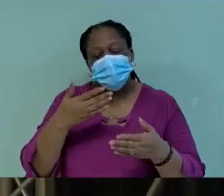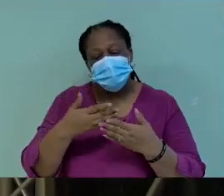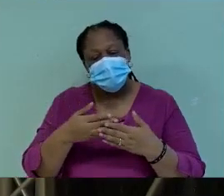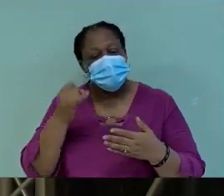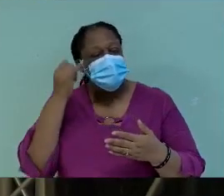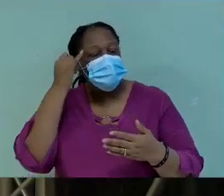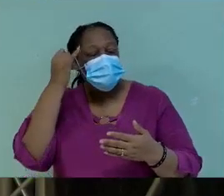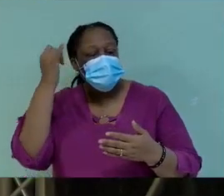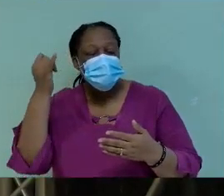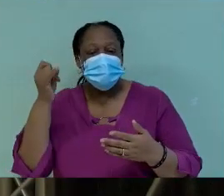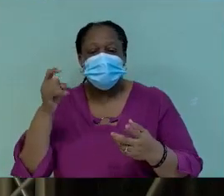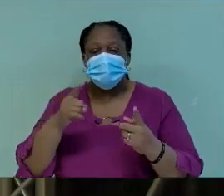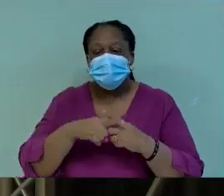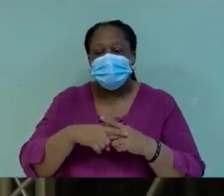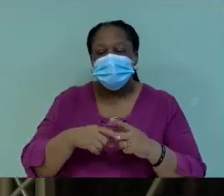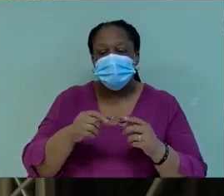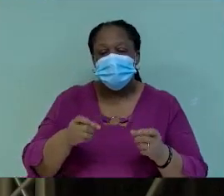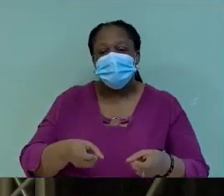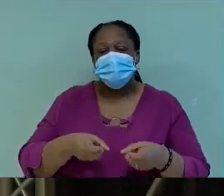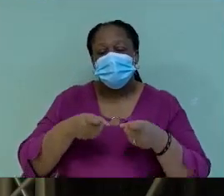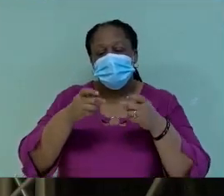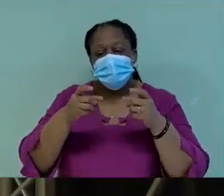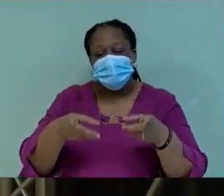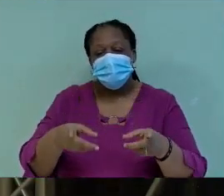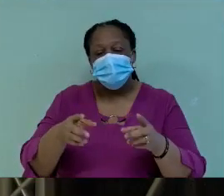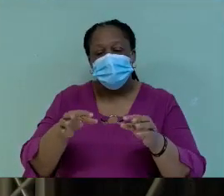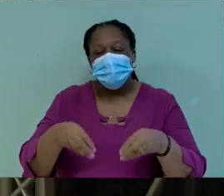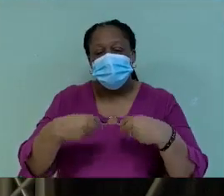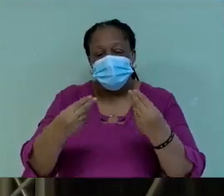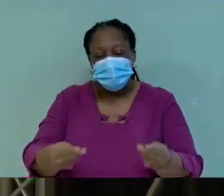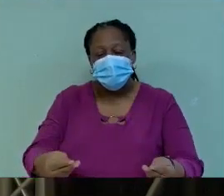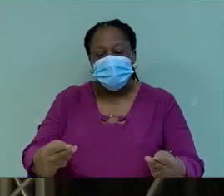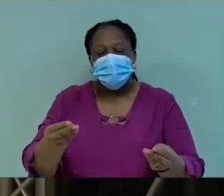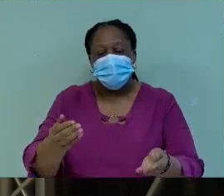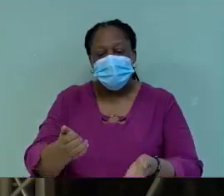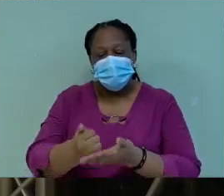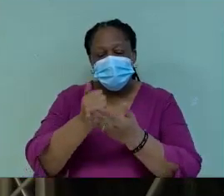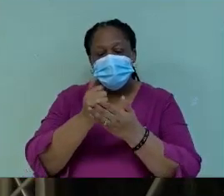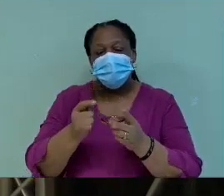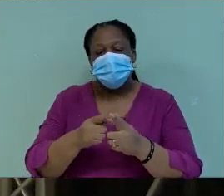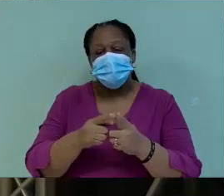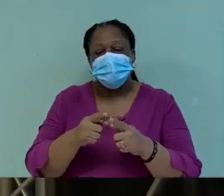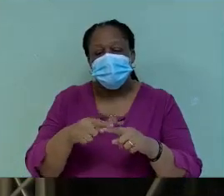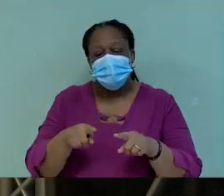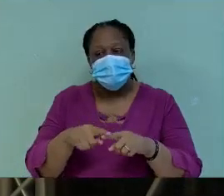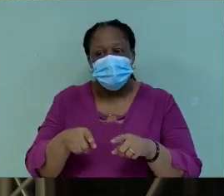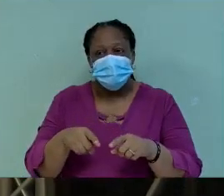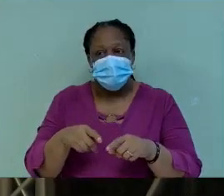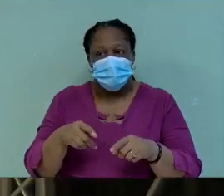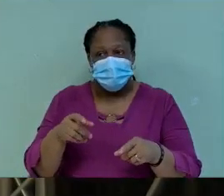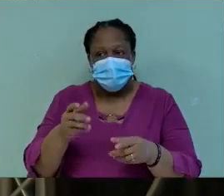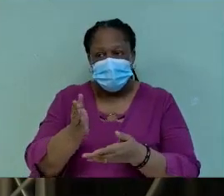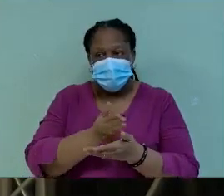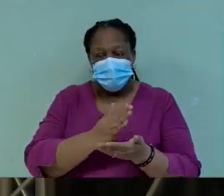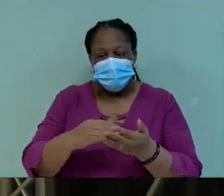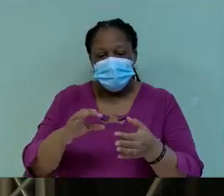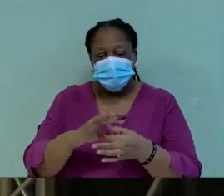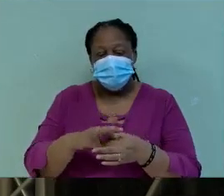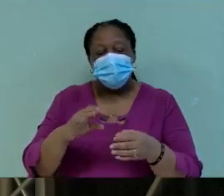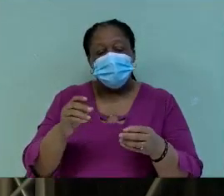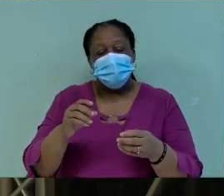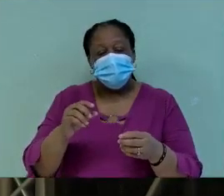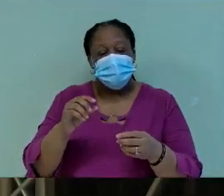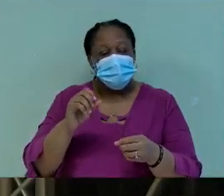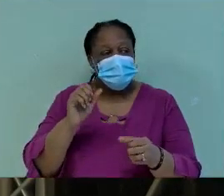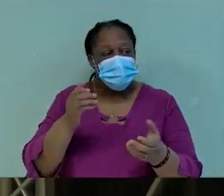ways to deliver public services. The question may be asked, how is the continuity of